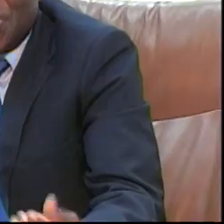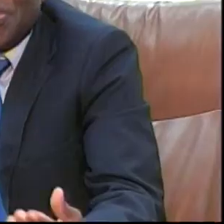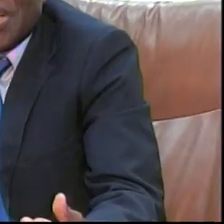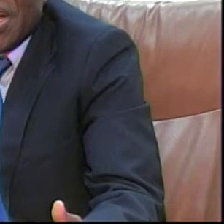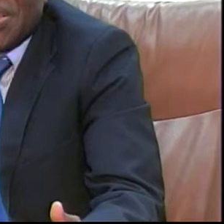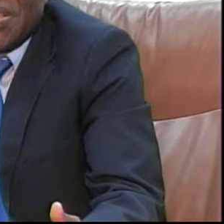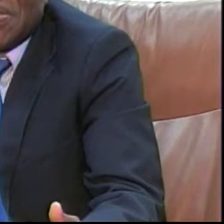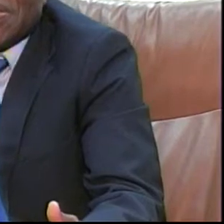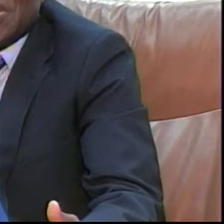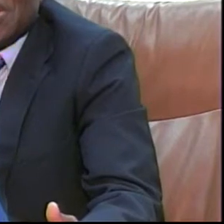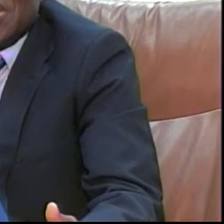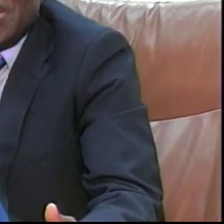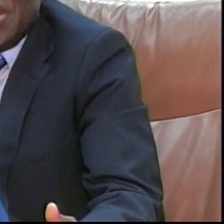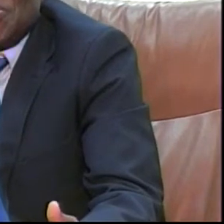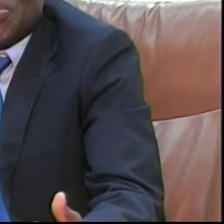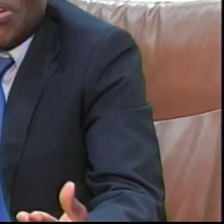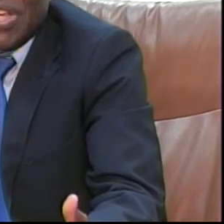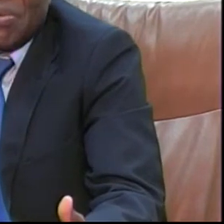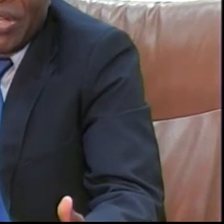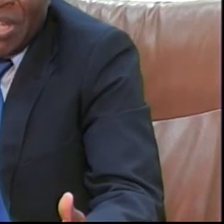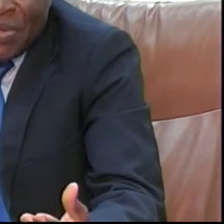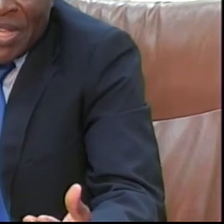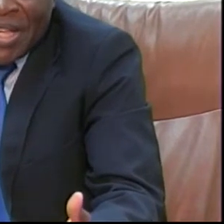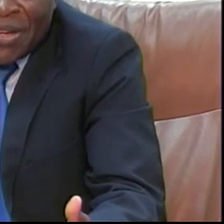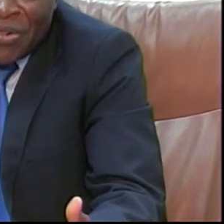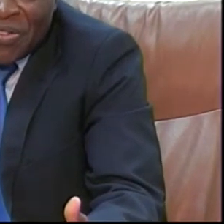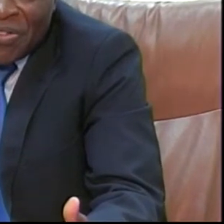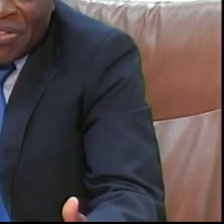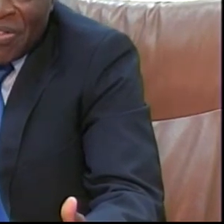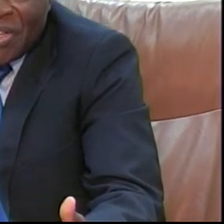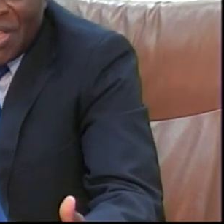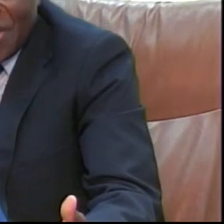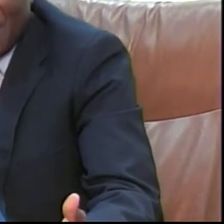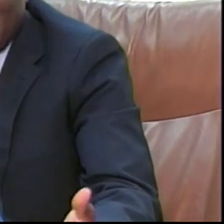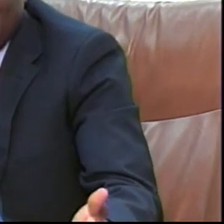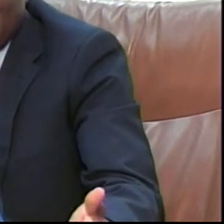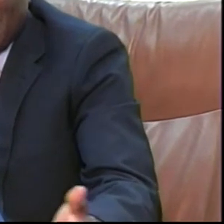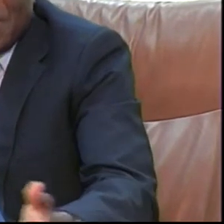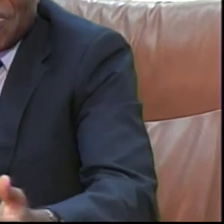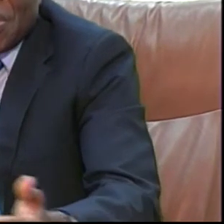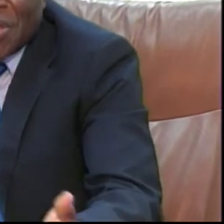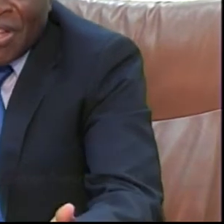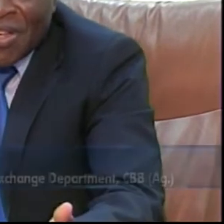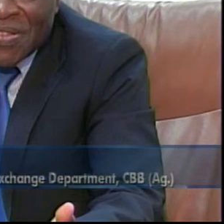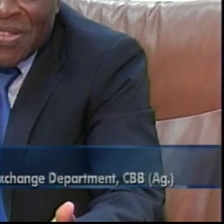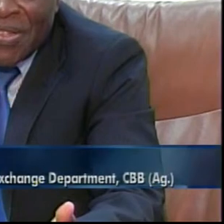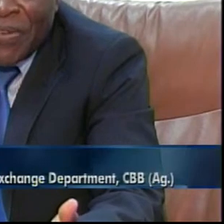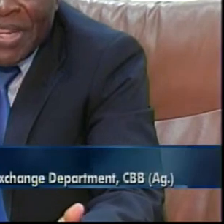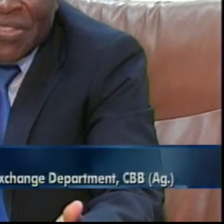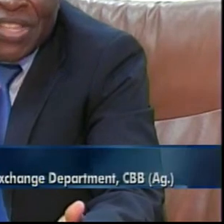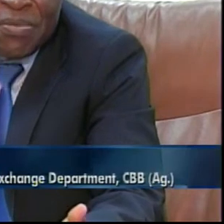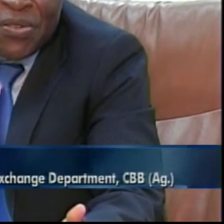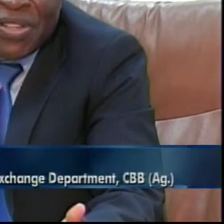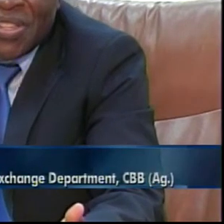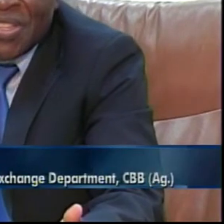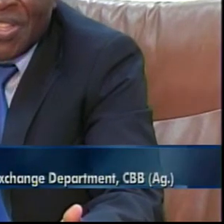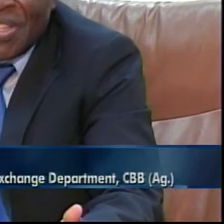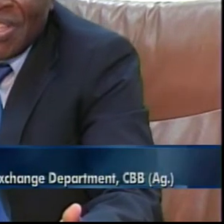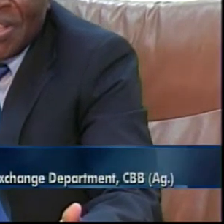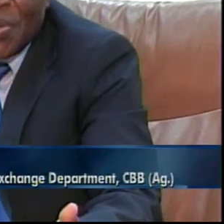In traditional guarantees, if you're talking about 80% coverage, if there's a loss, the financial